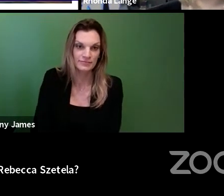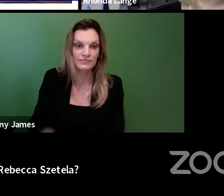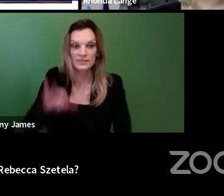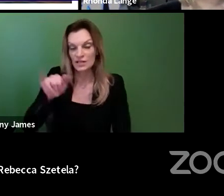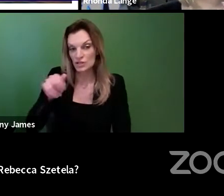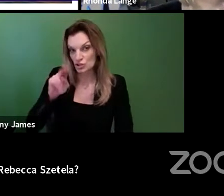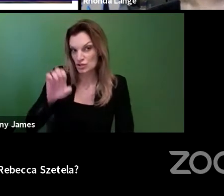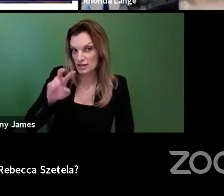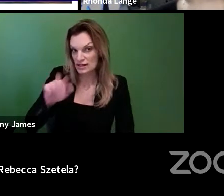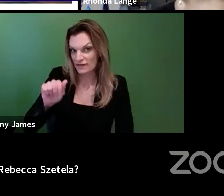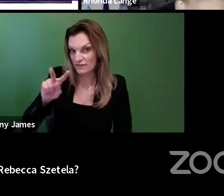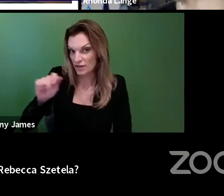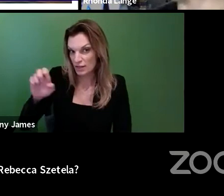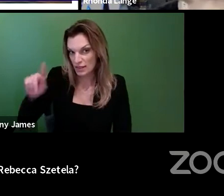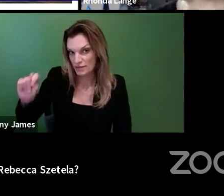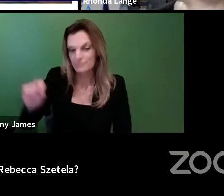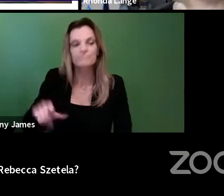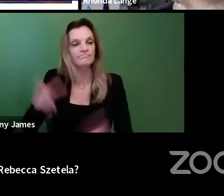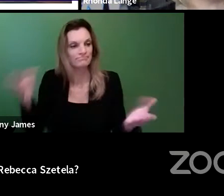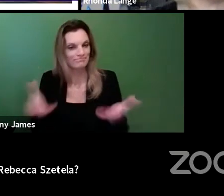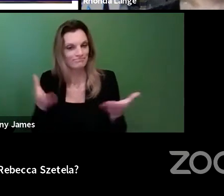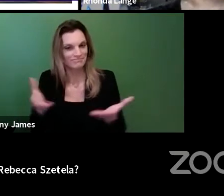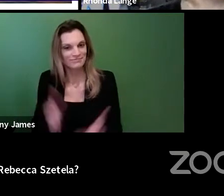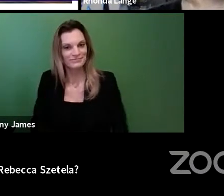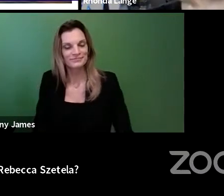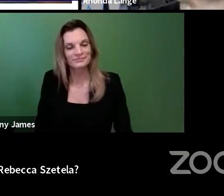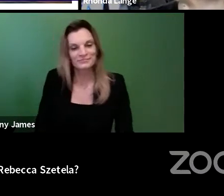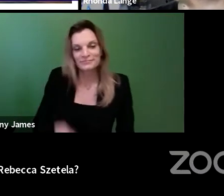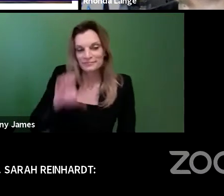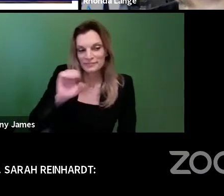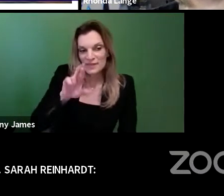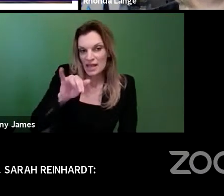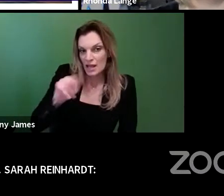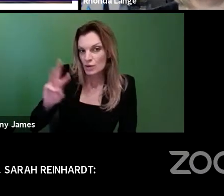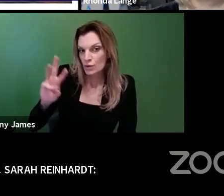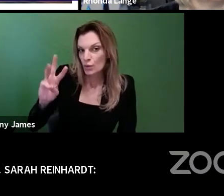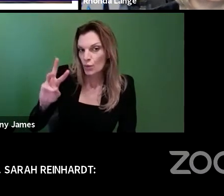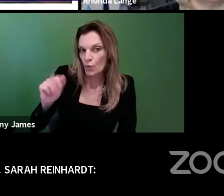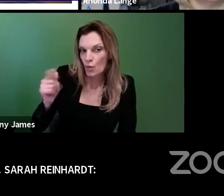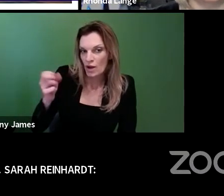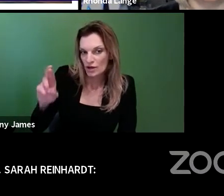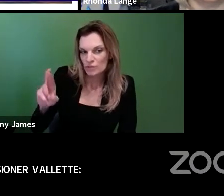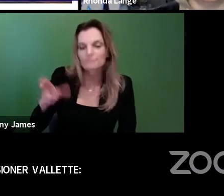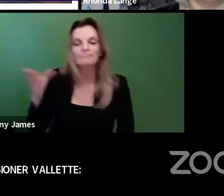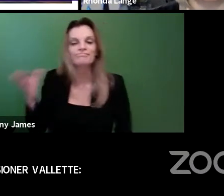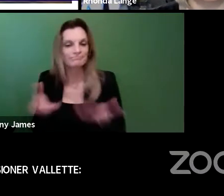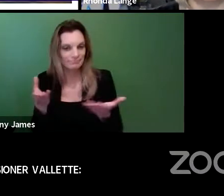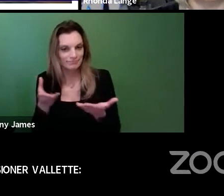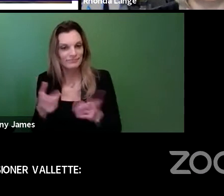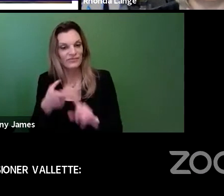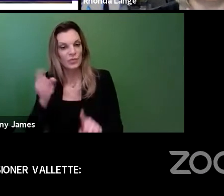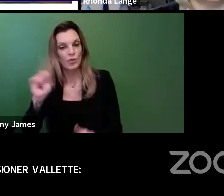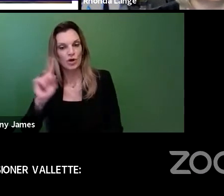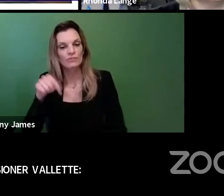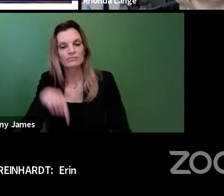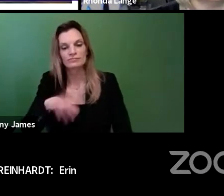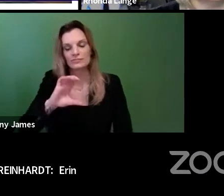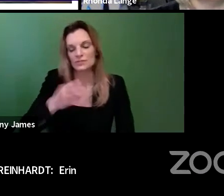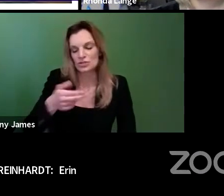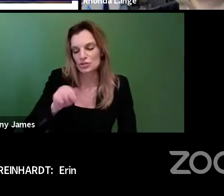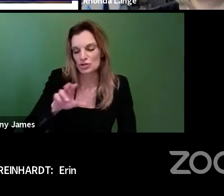Janice Follett. Present. Aaron Wagner. Present, attending remotely from Charlotte,